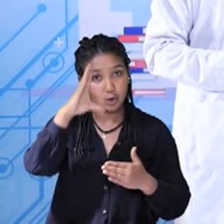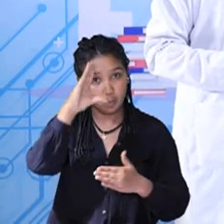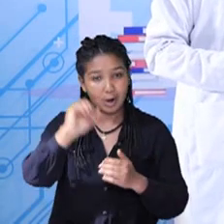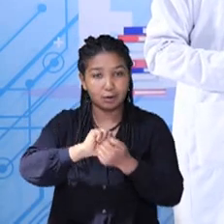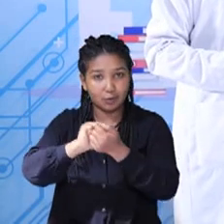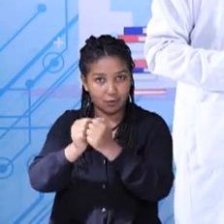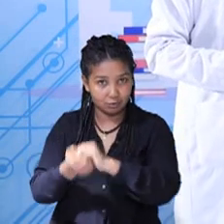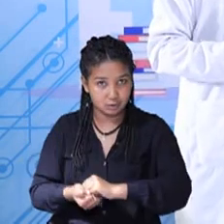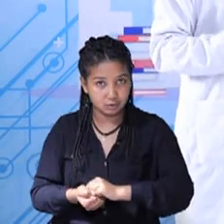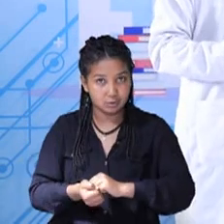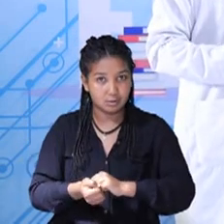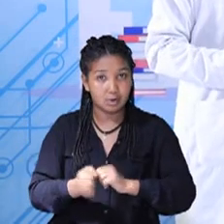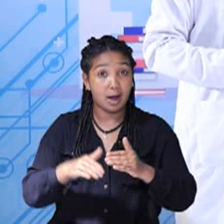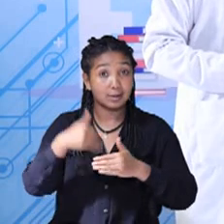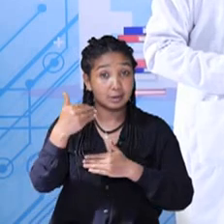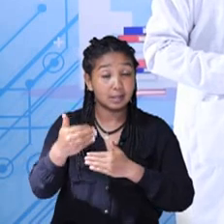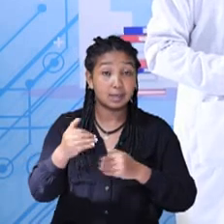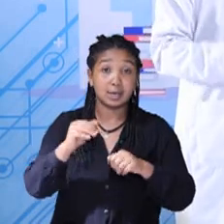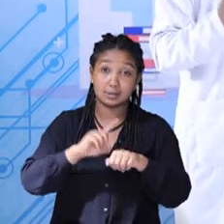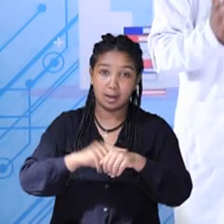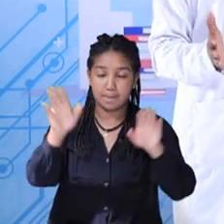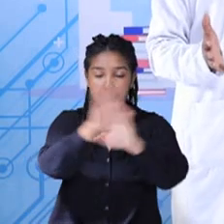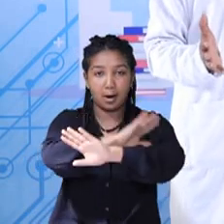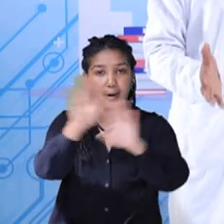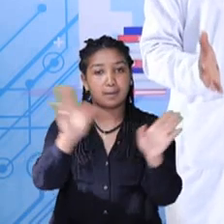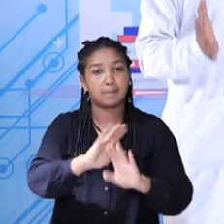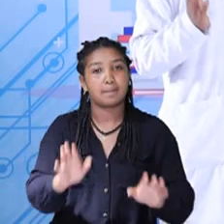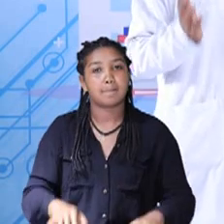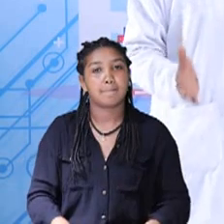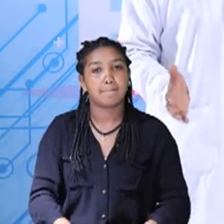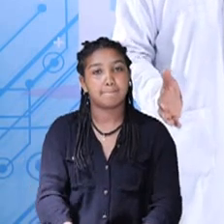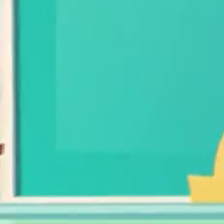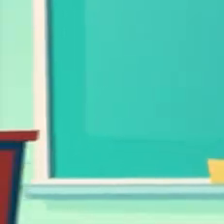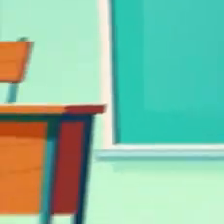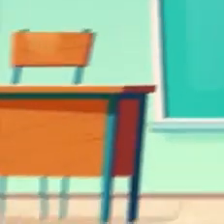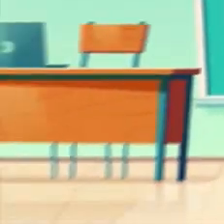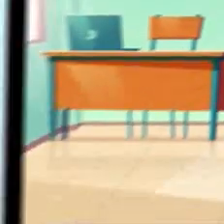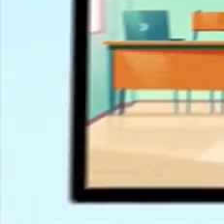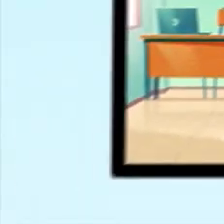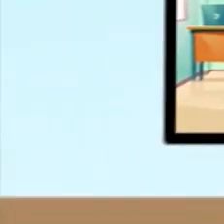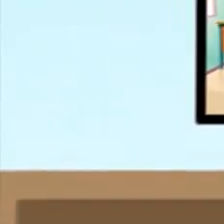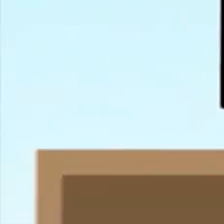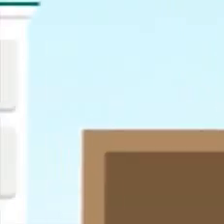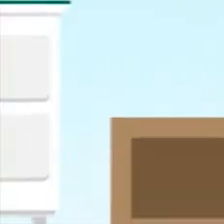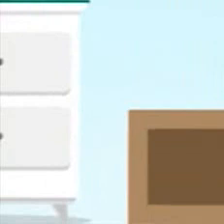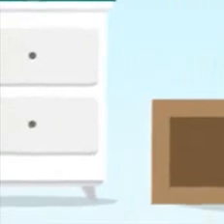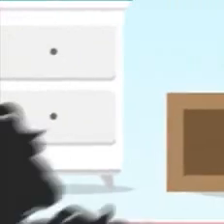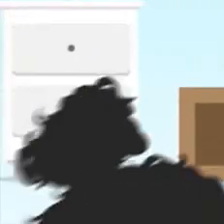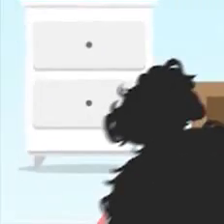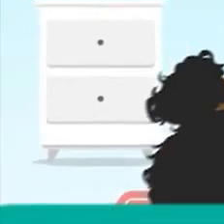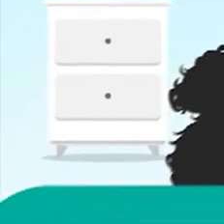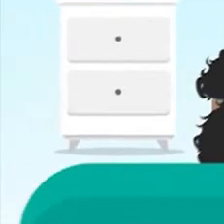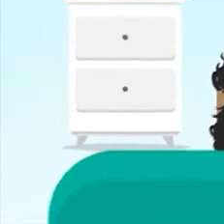human evolution. Until next time, stay safe, stay home.